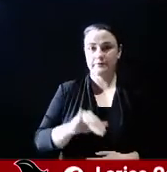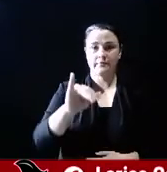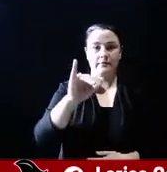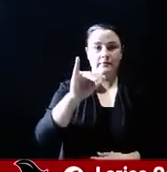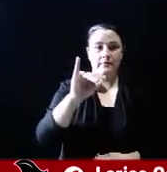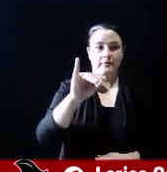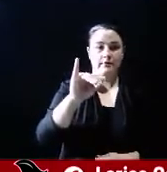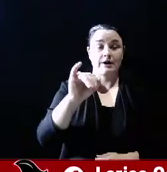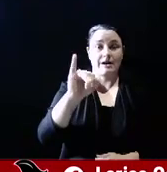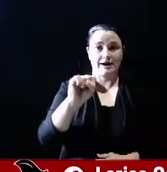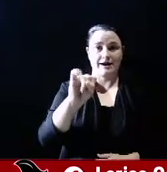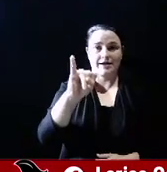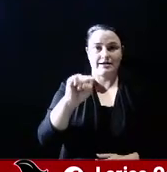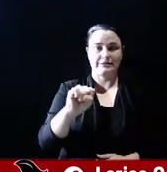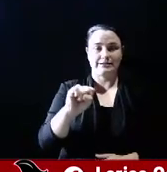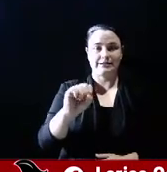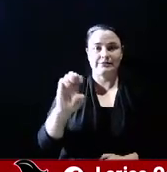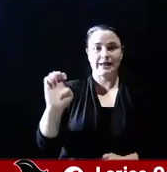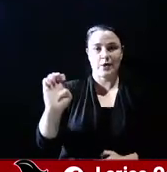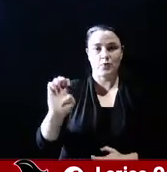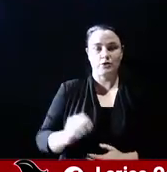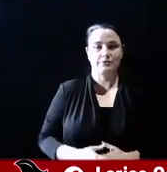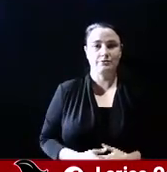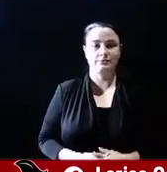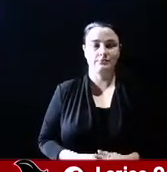Isis Nicole Edwards.